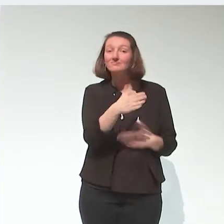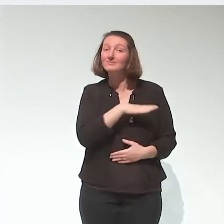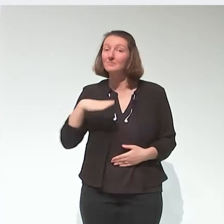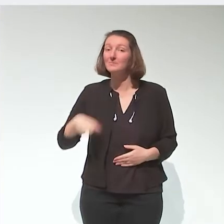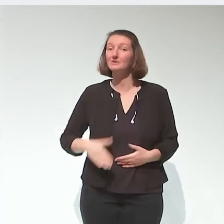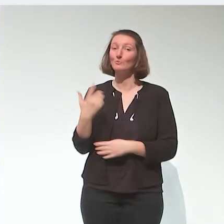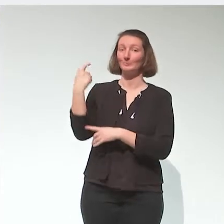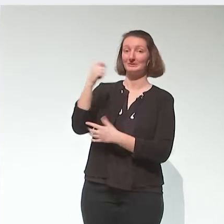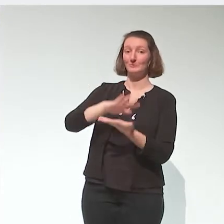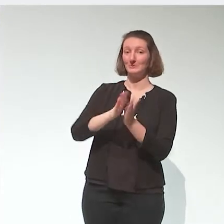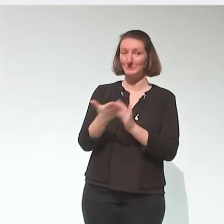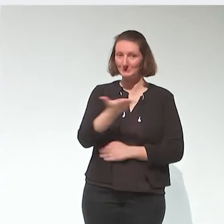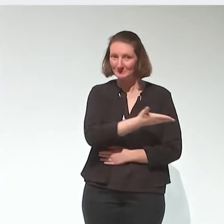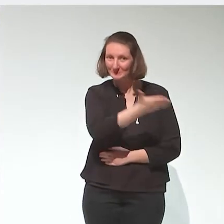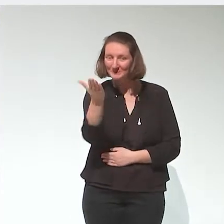dear Elena,